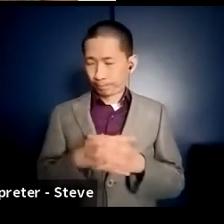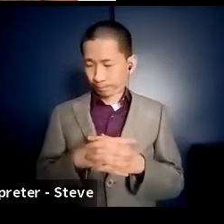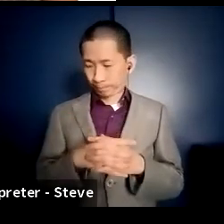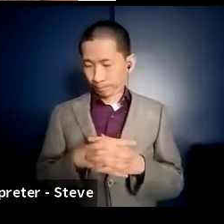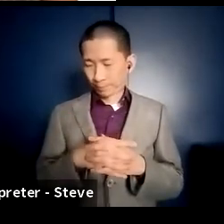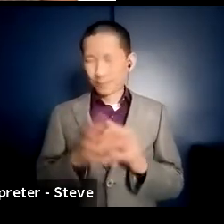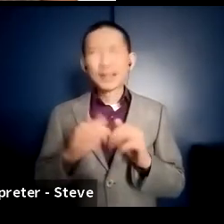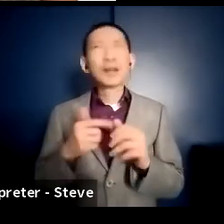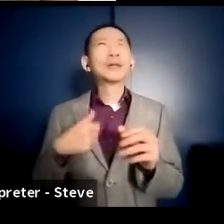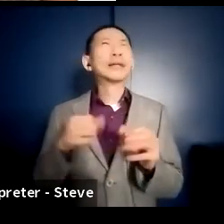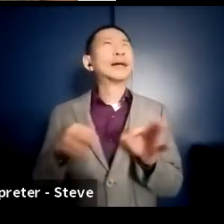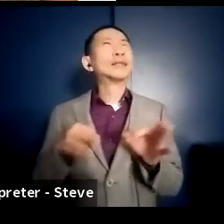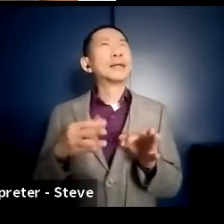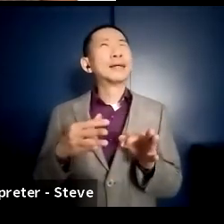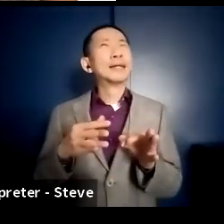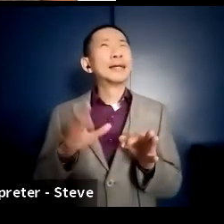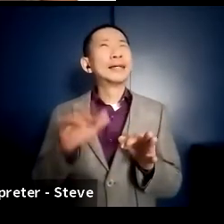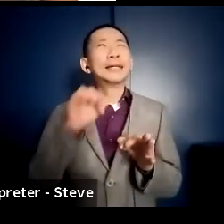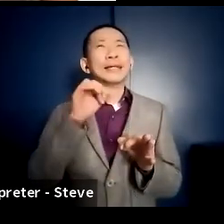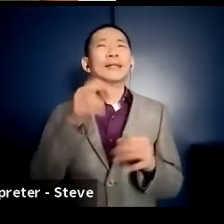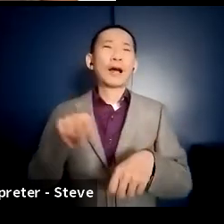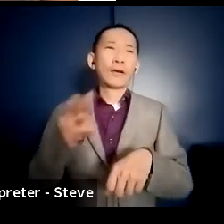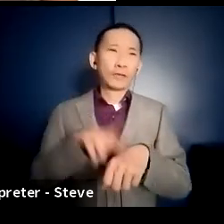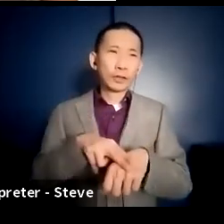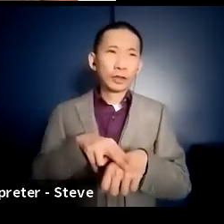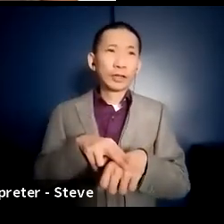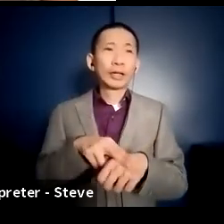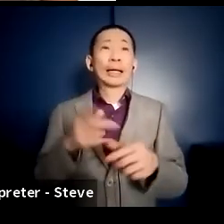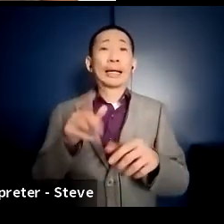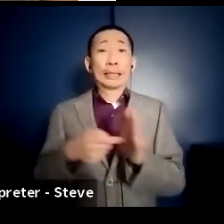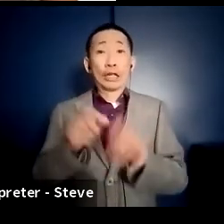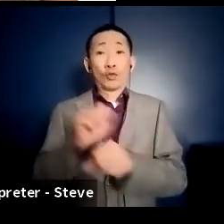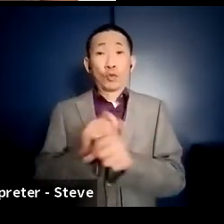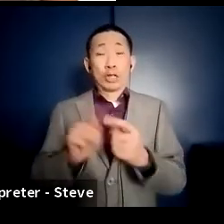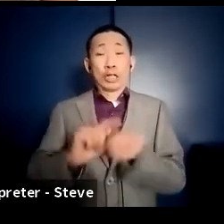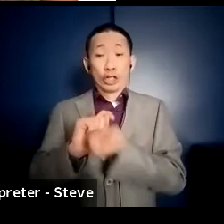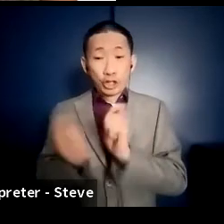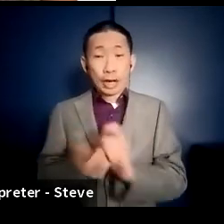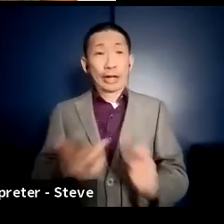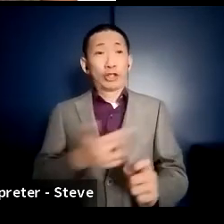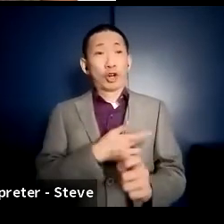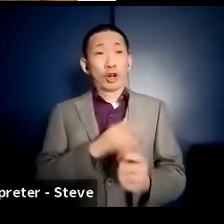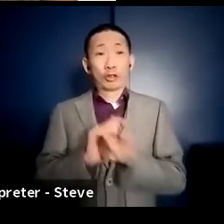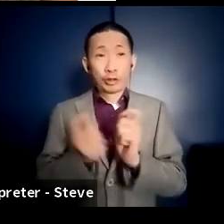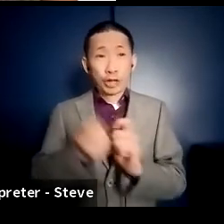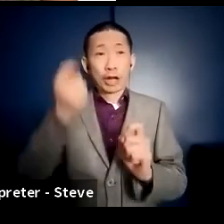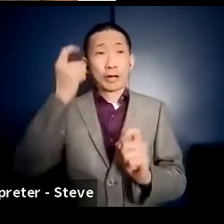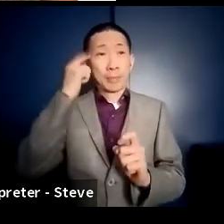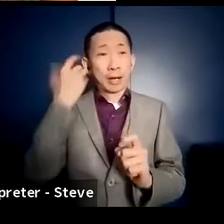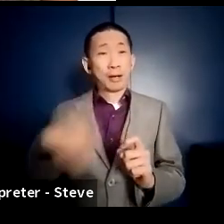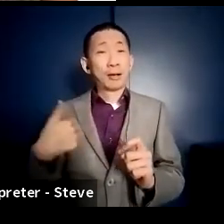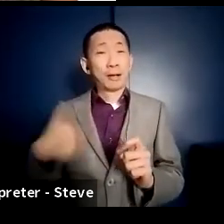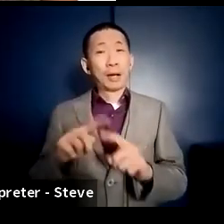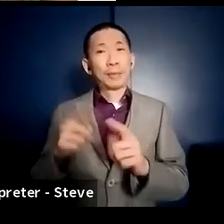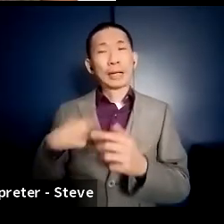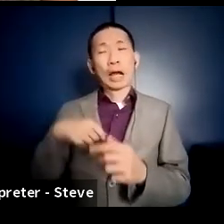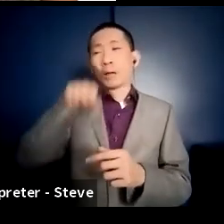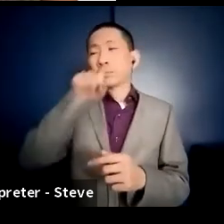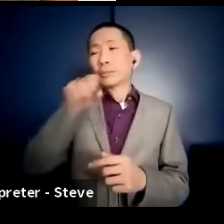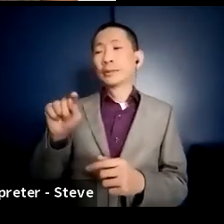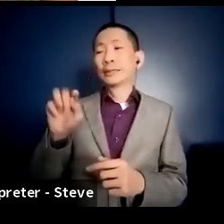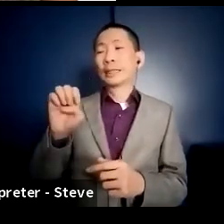how can I say this? Of course, like work of changing hearts and minds goes on. But what I love about what TISG is